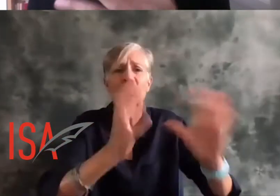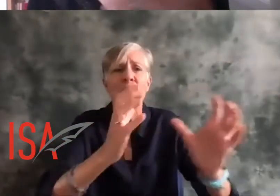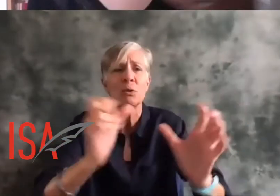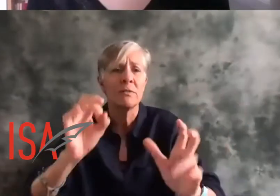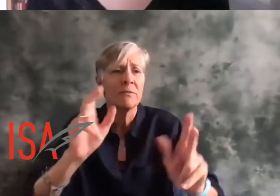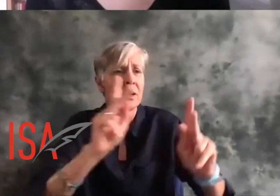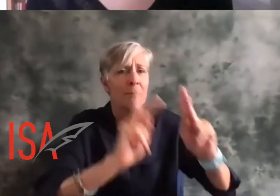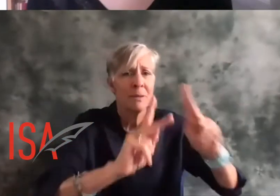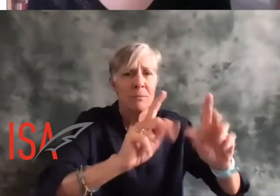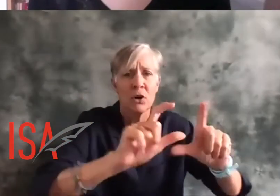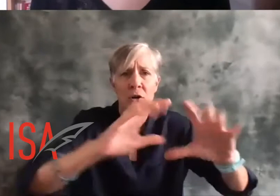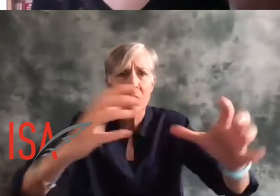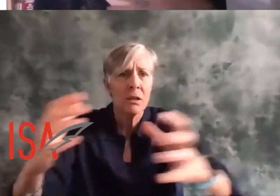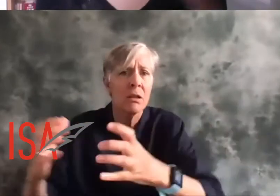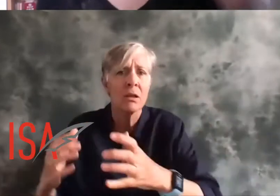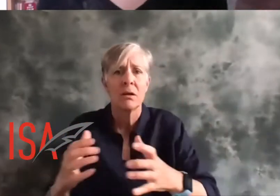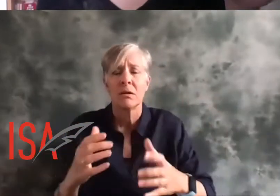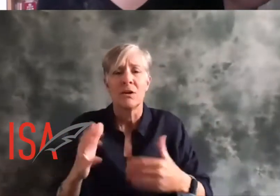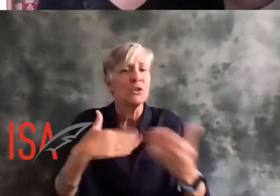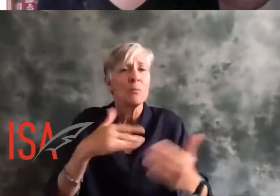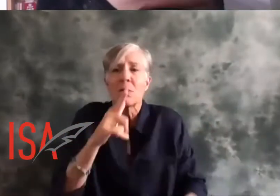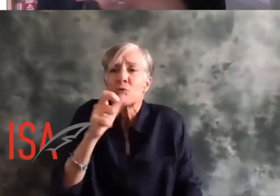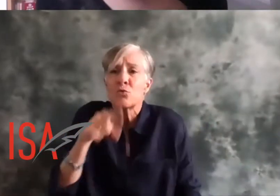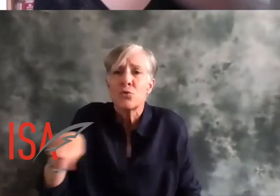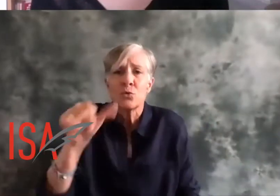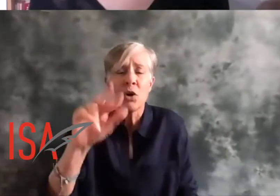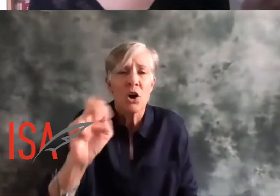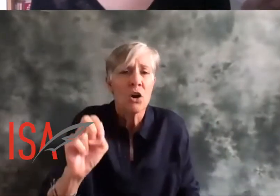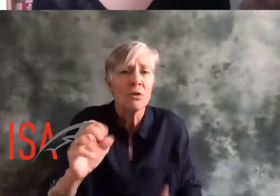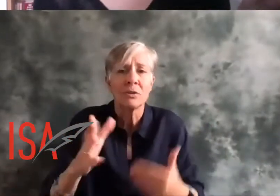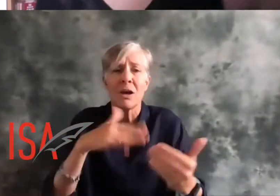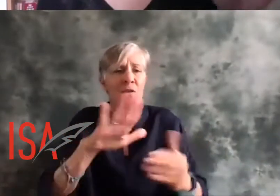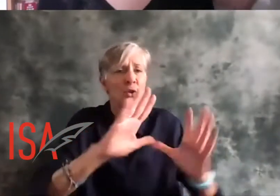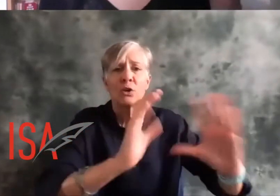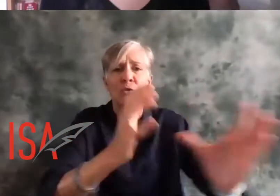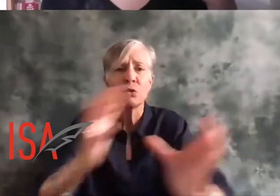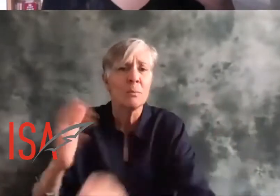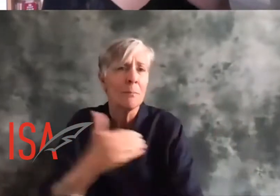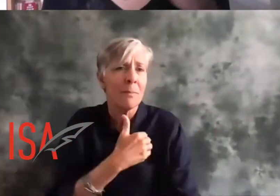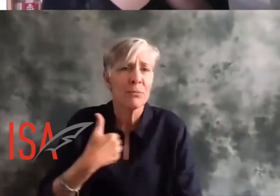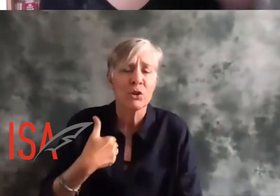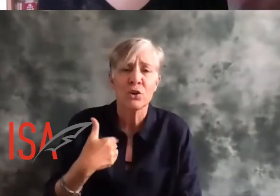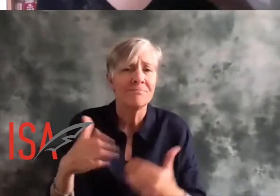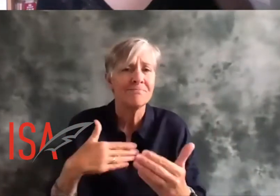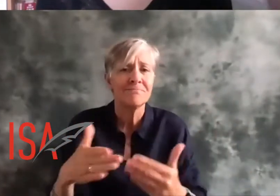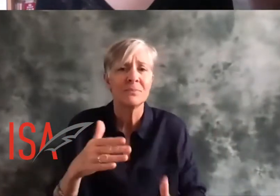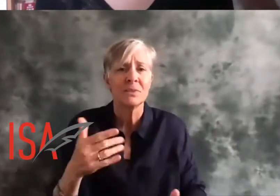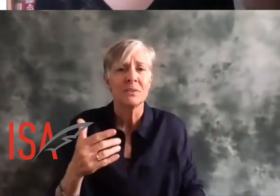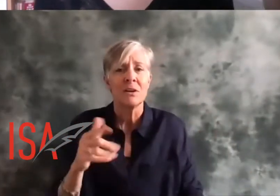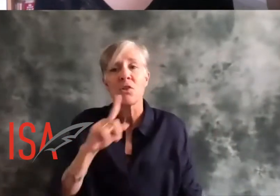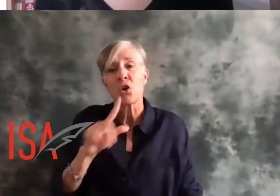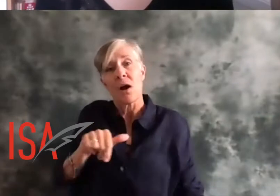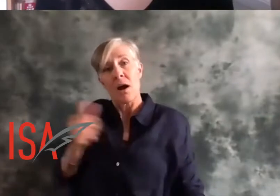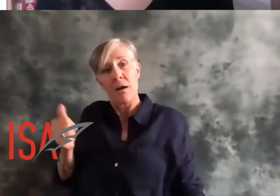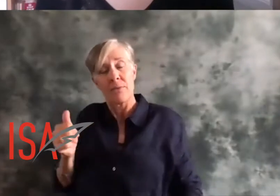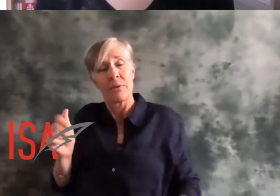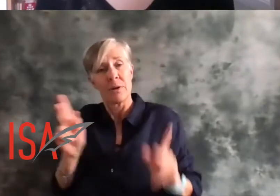people that there is. So no matter who you are, no matter what group you belong to, there are others that